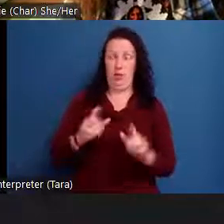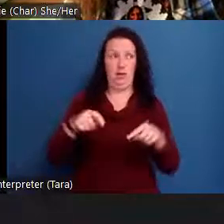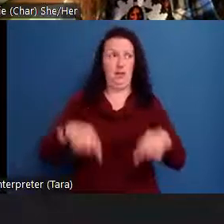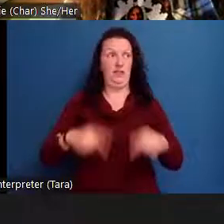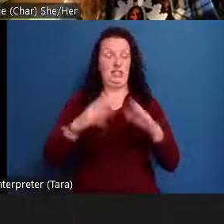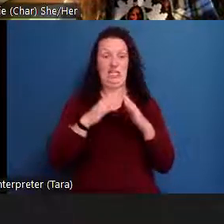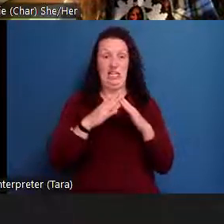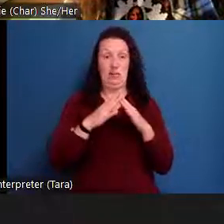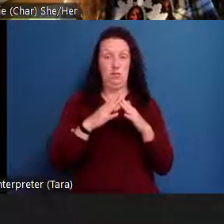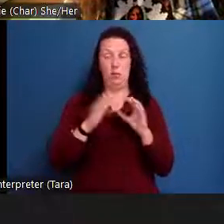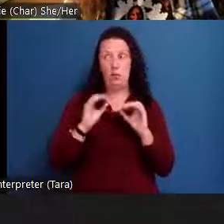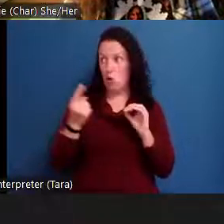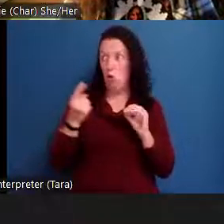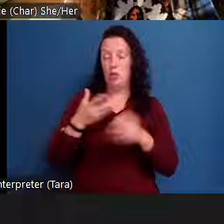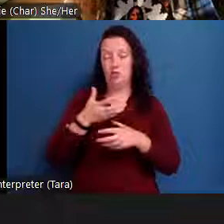the city,